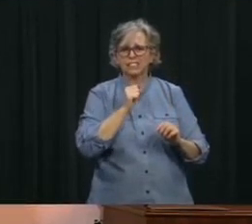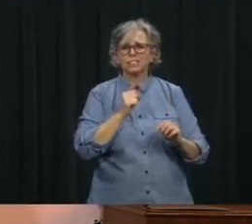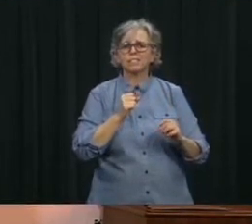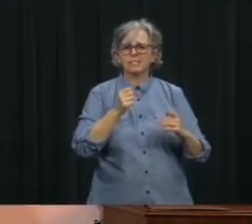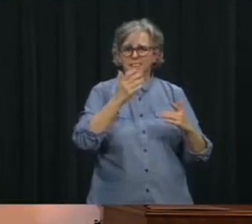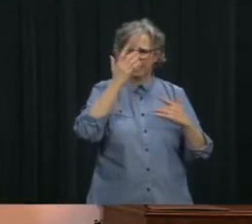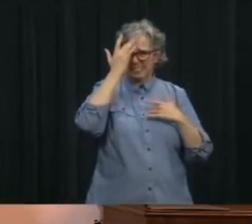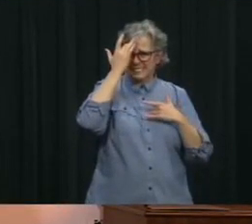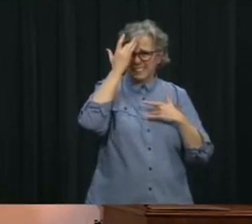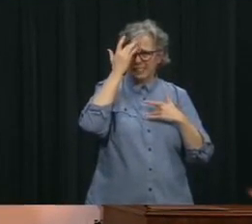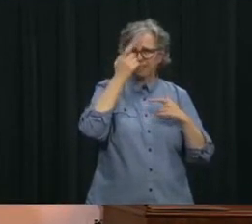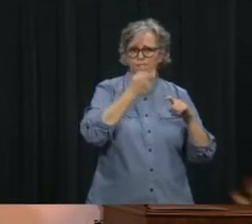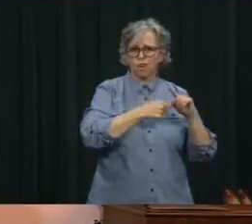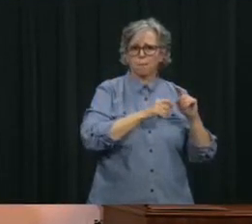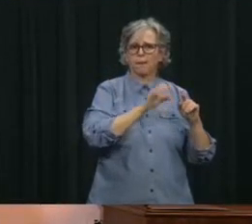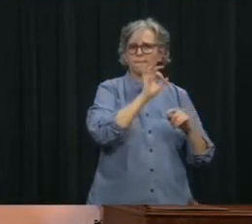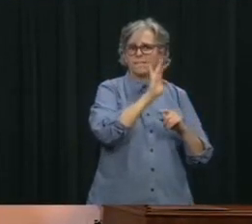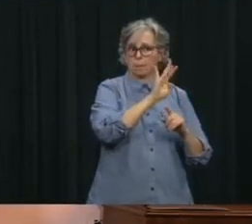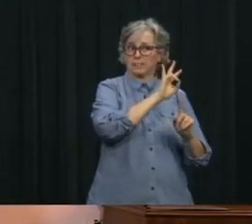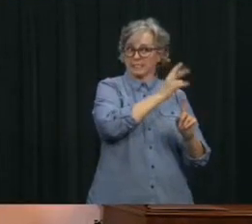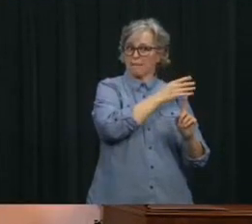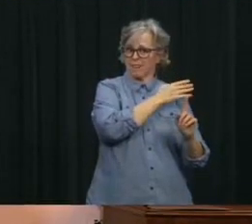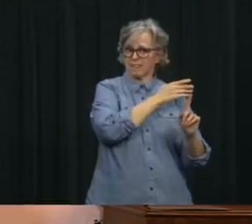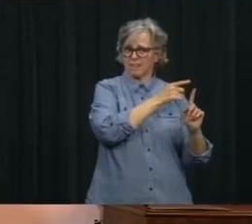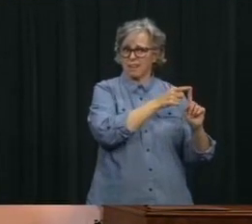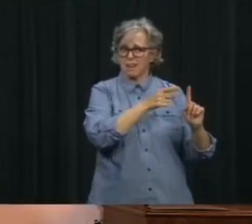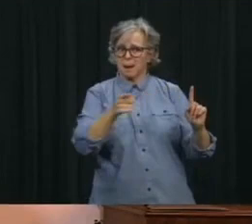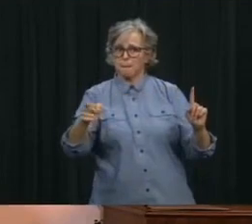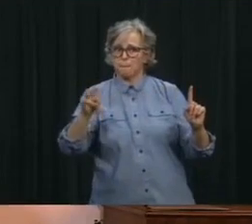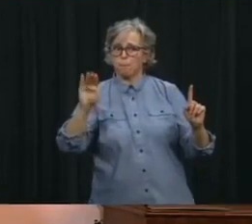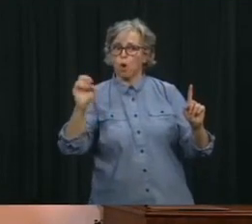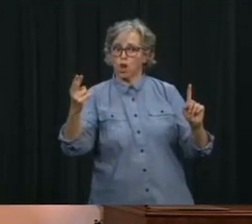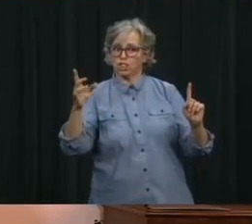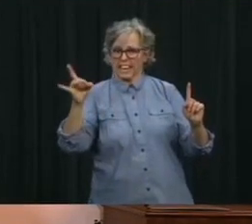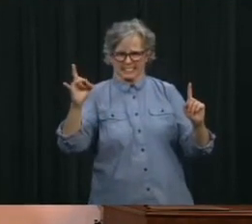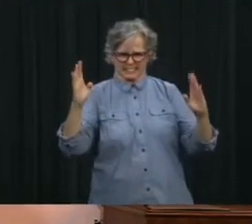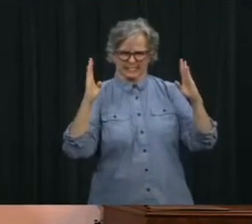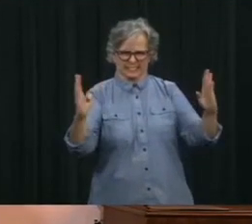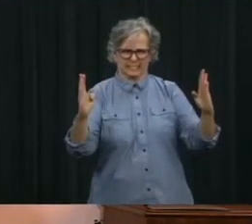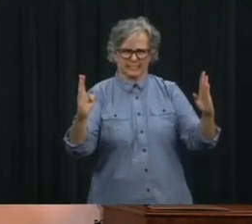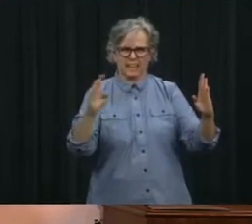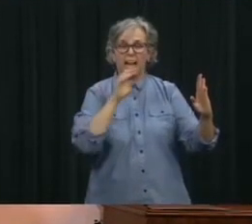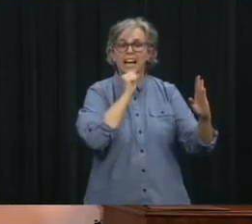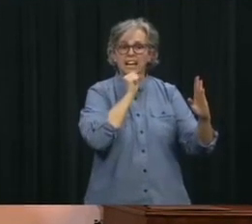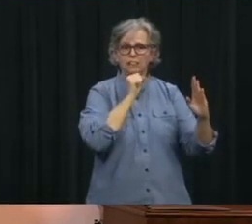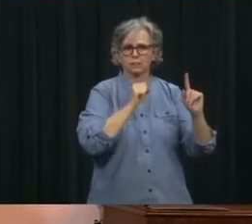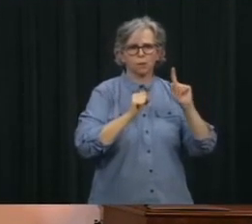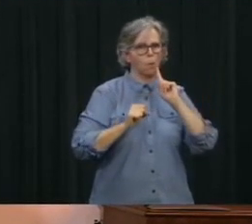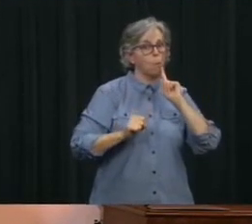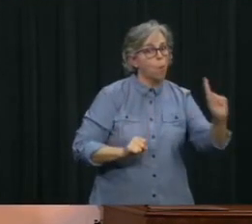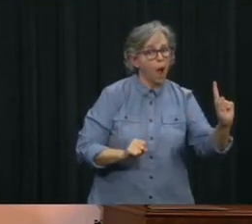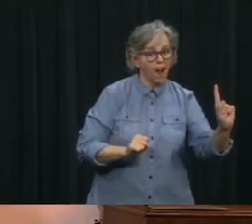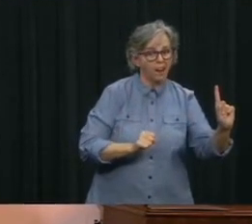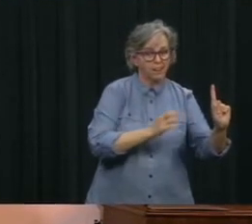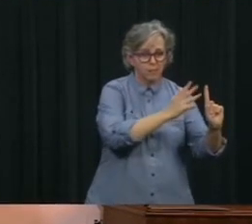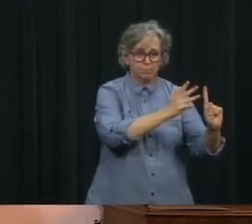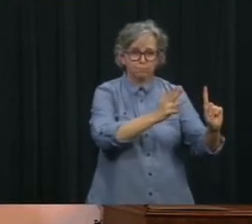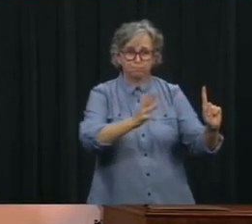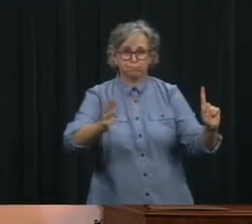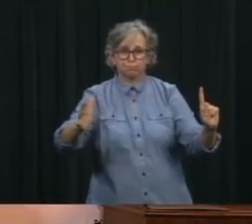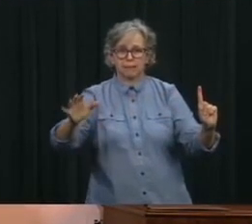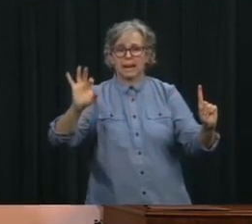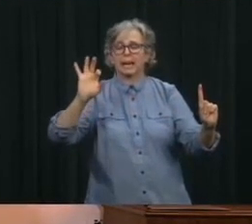from February 7th to March 18th, age range 1 to 91 years